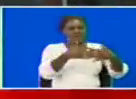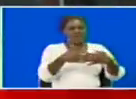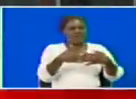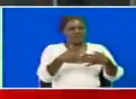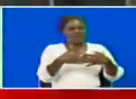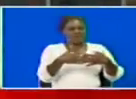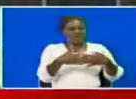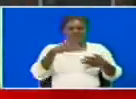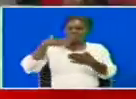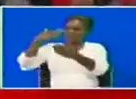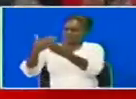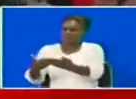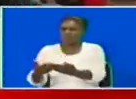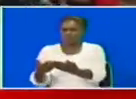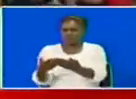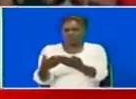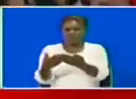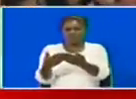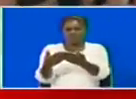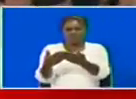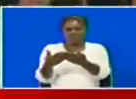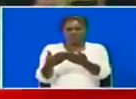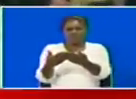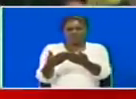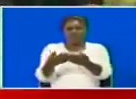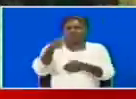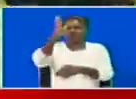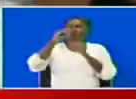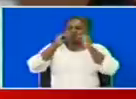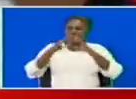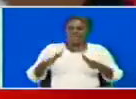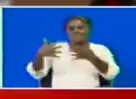America thank you God Bless